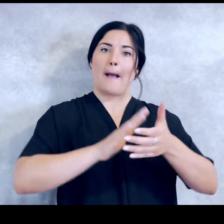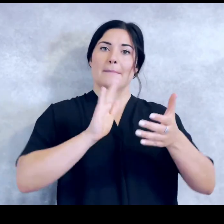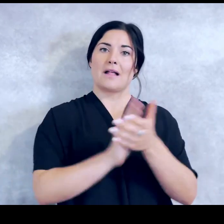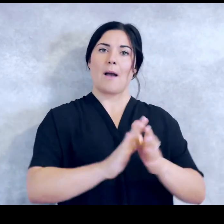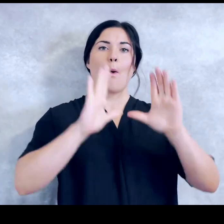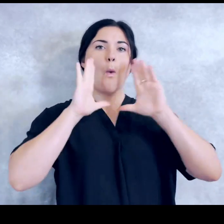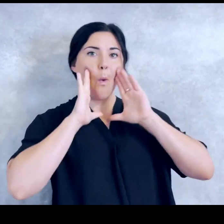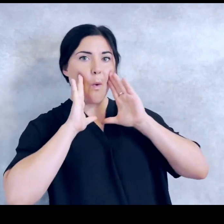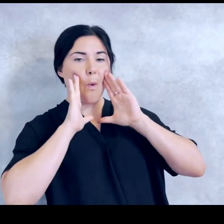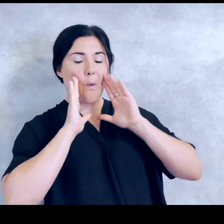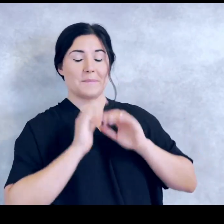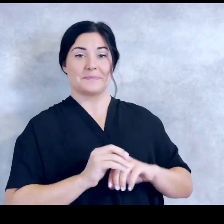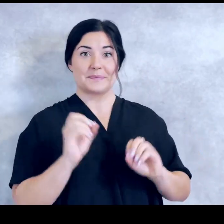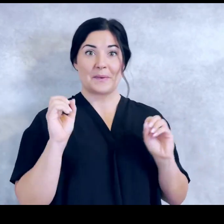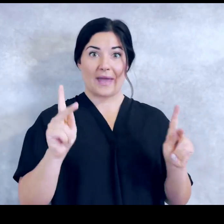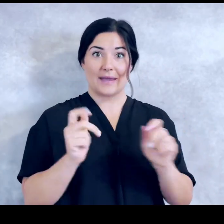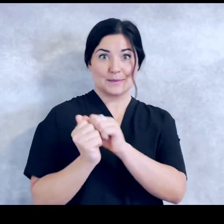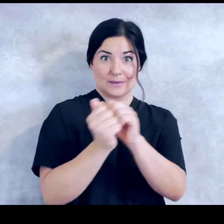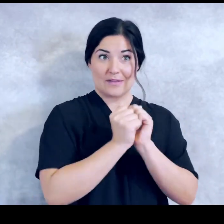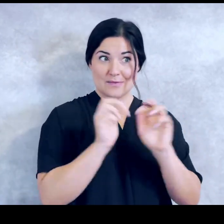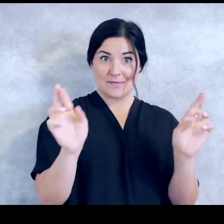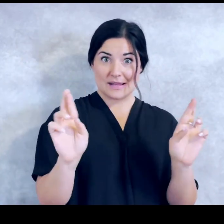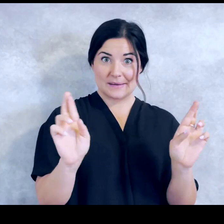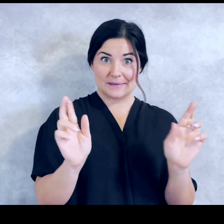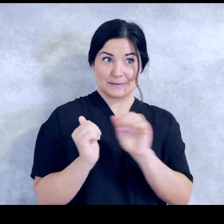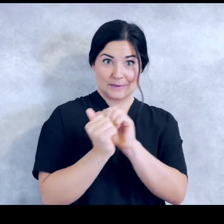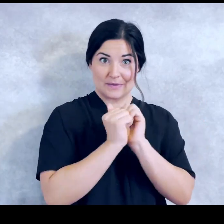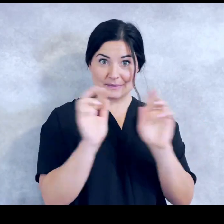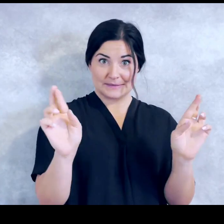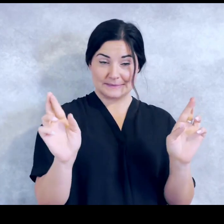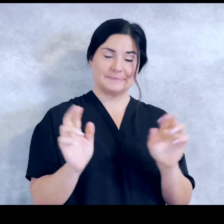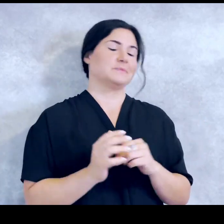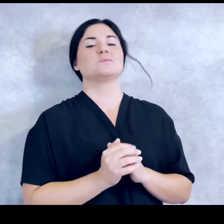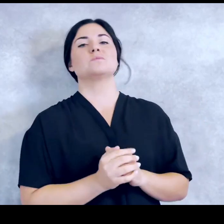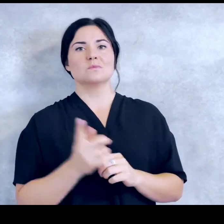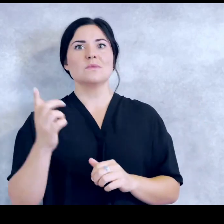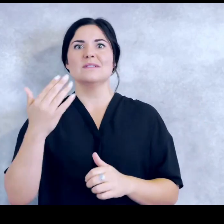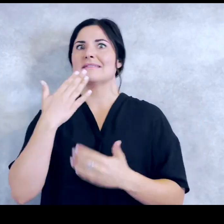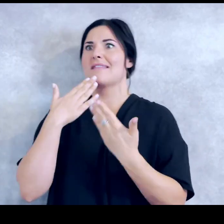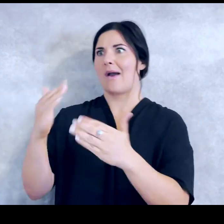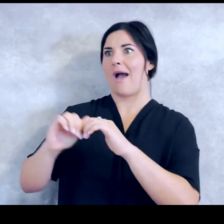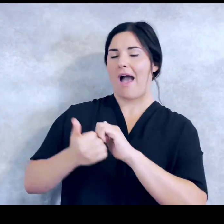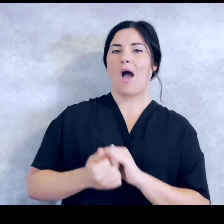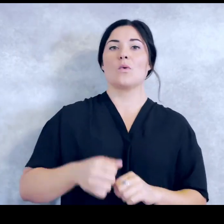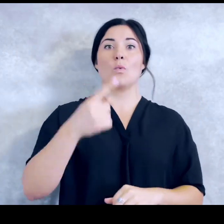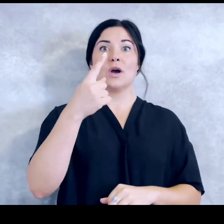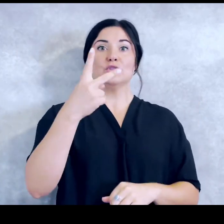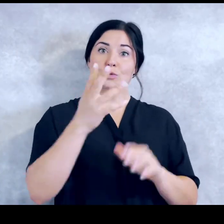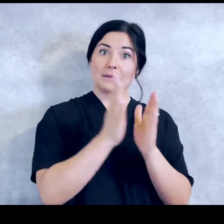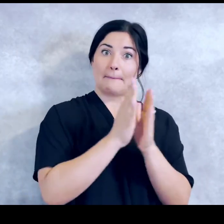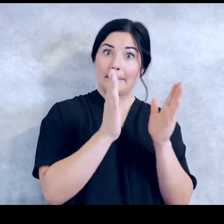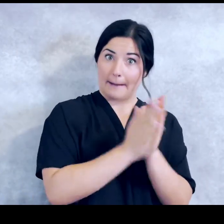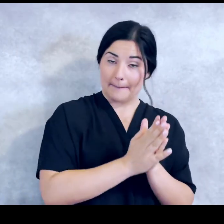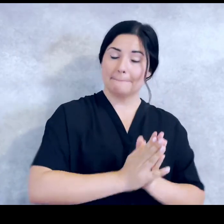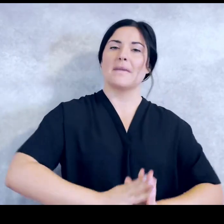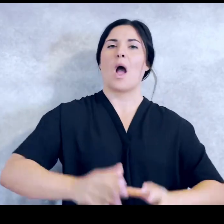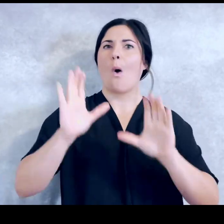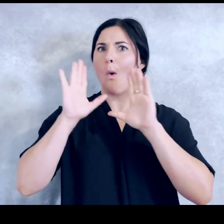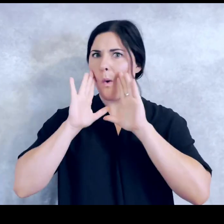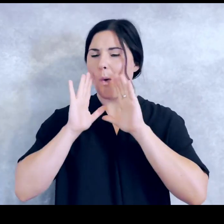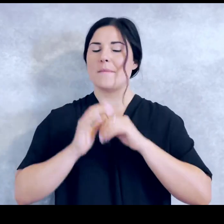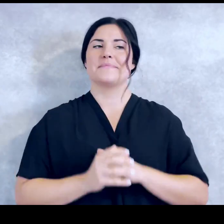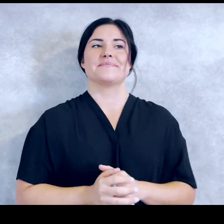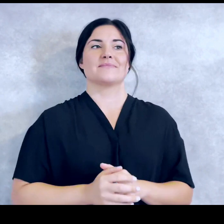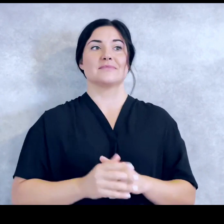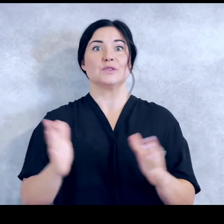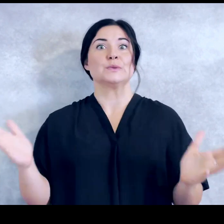with me here. I want to give them two claps and a Ric Flair woo. Woo! Okay, so we got to do it all at once. We're going to go two claps and a Ric Flair woo. You